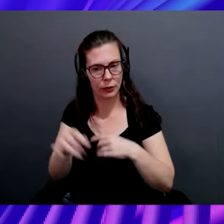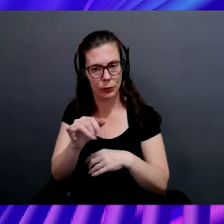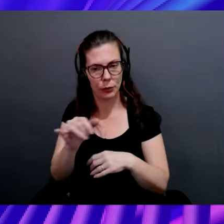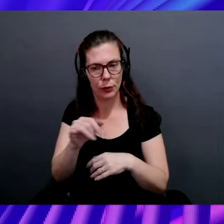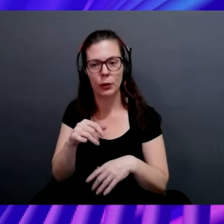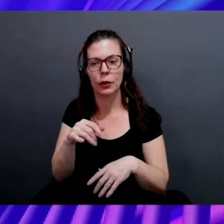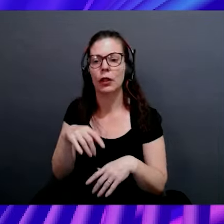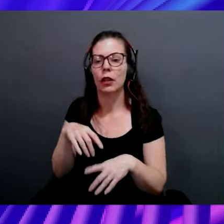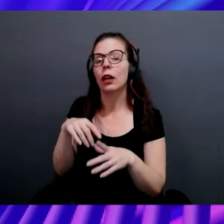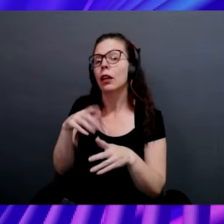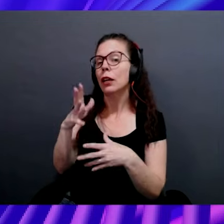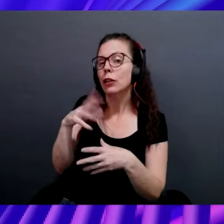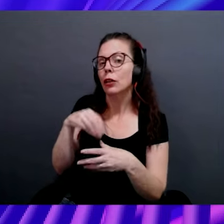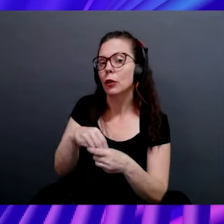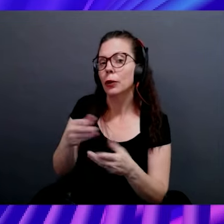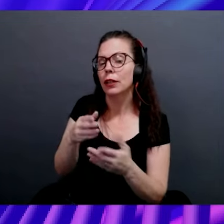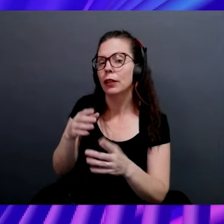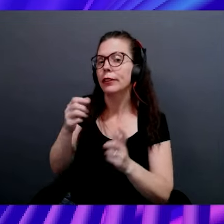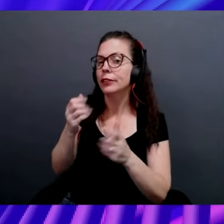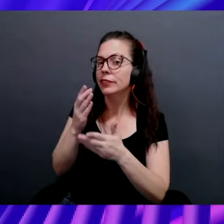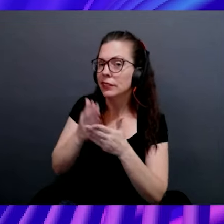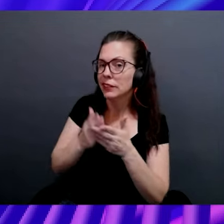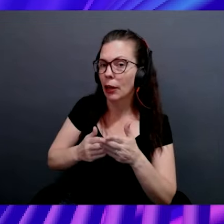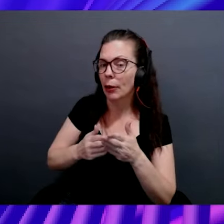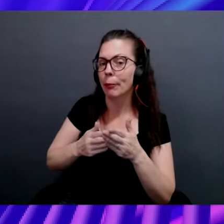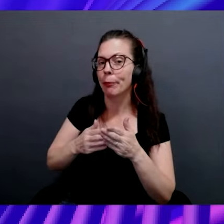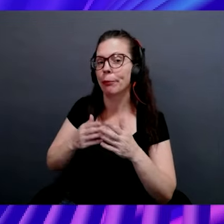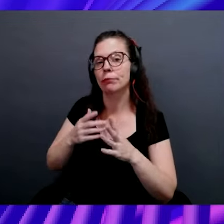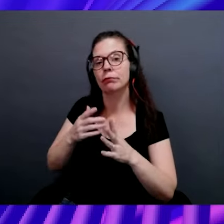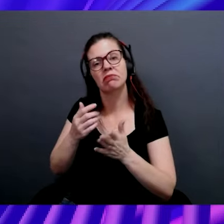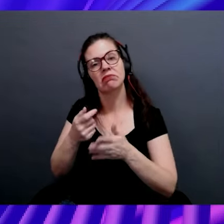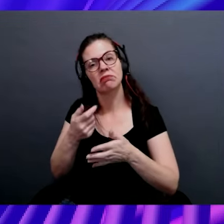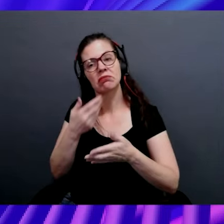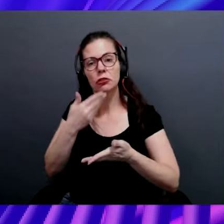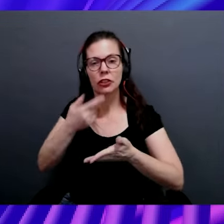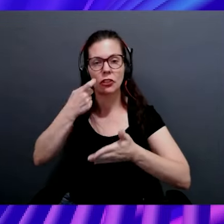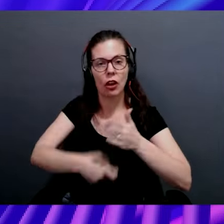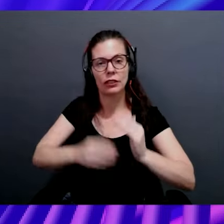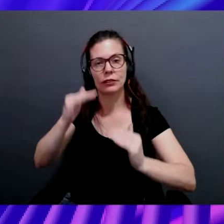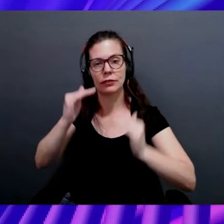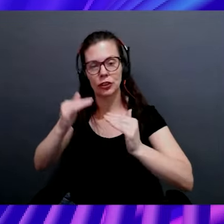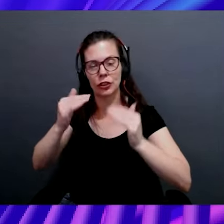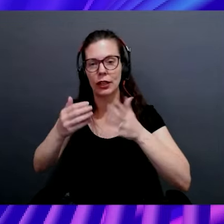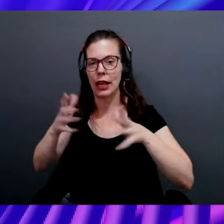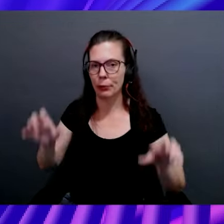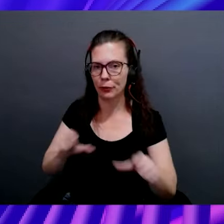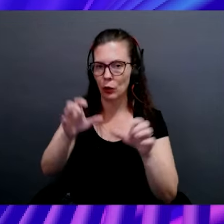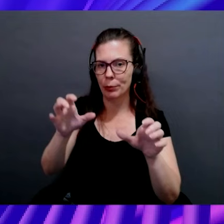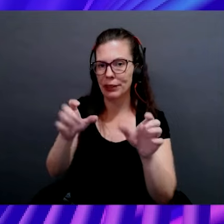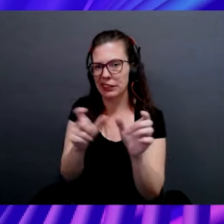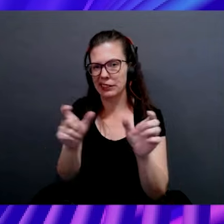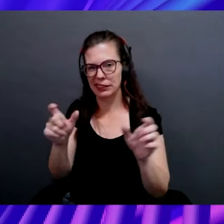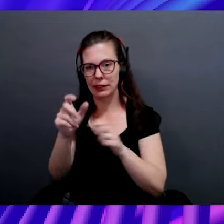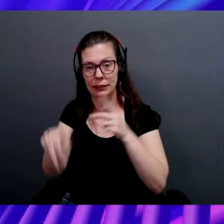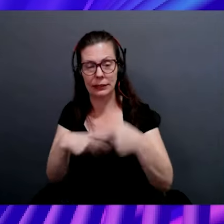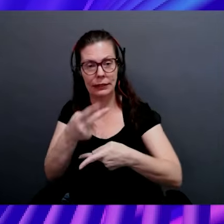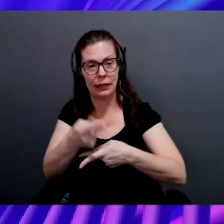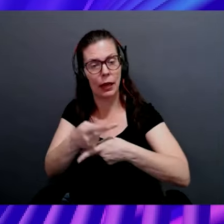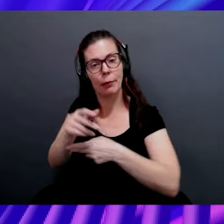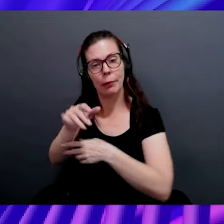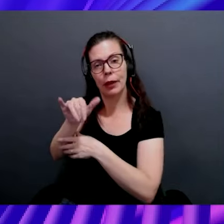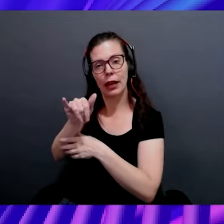including there are some very cost efficient and performant instance types that Amazon